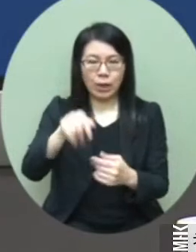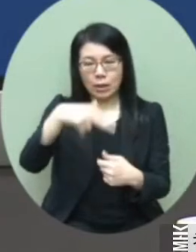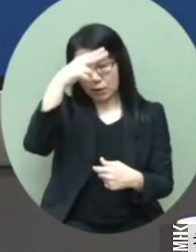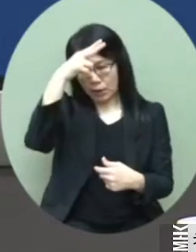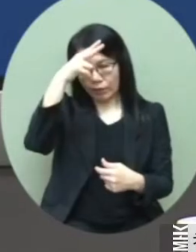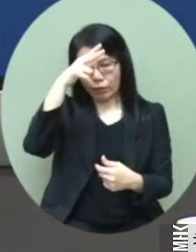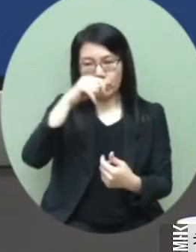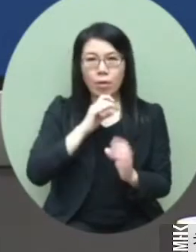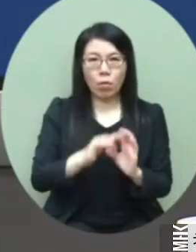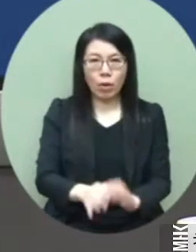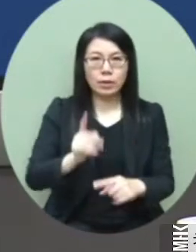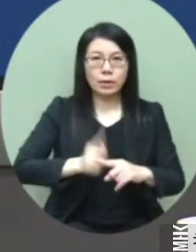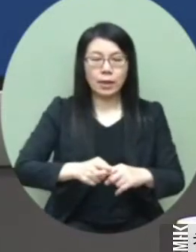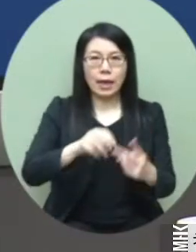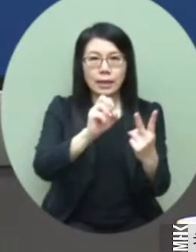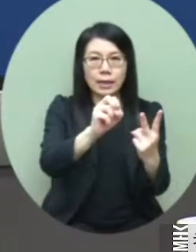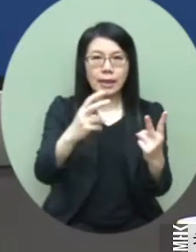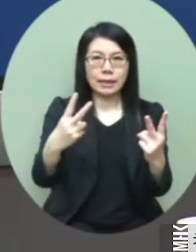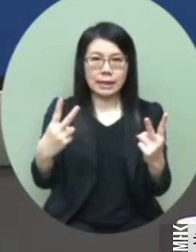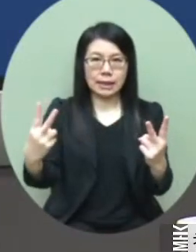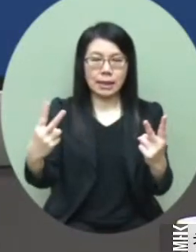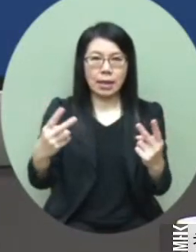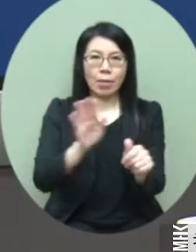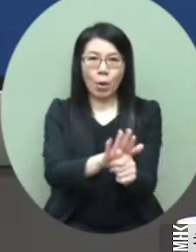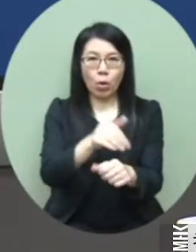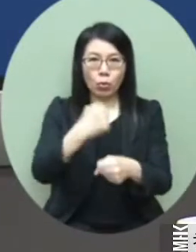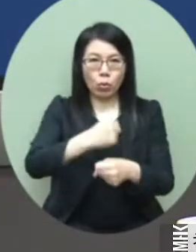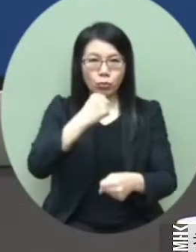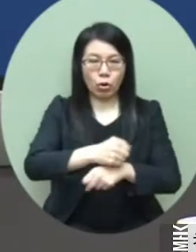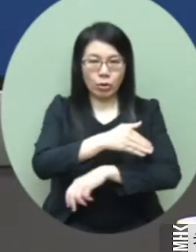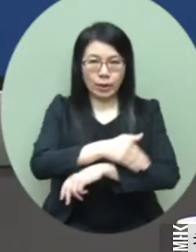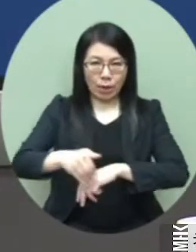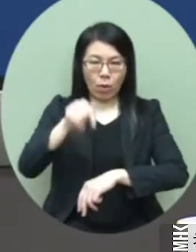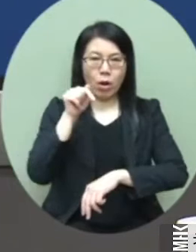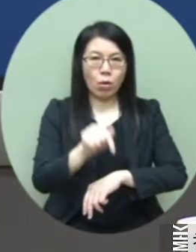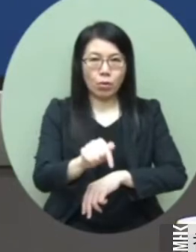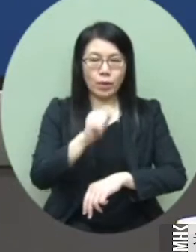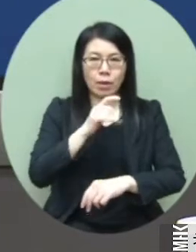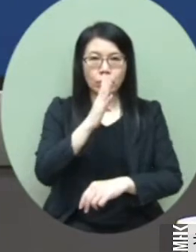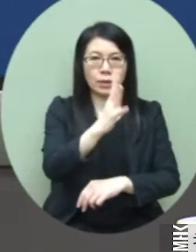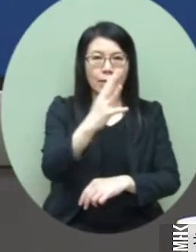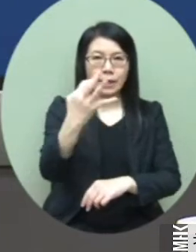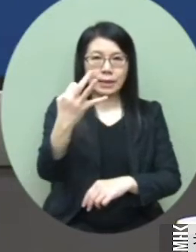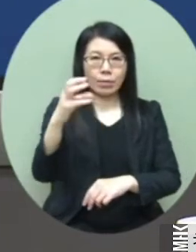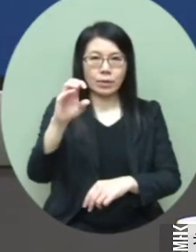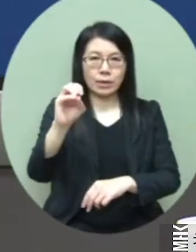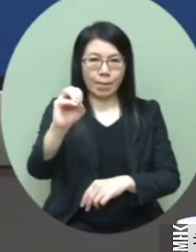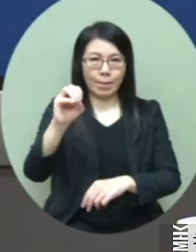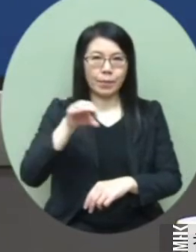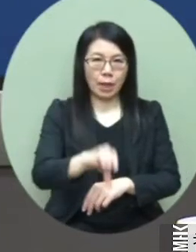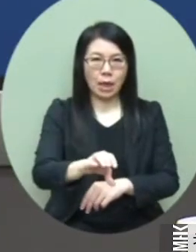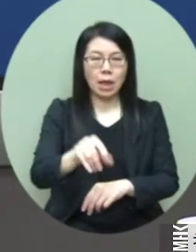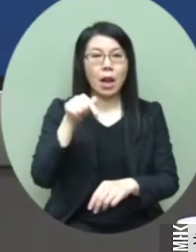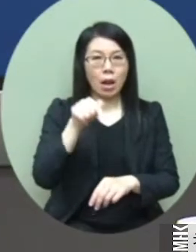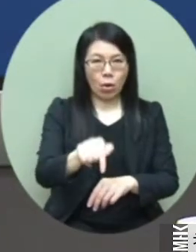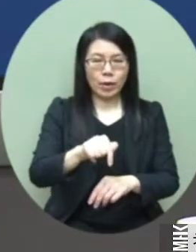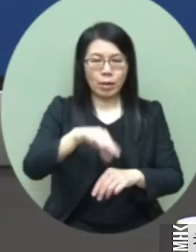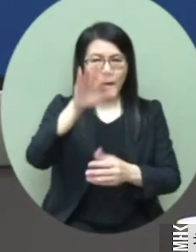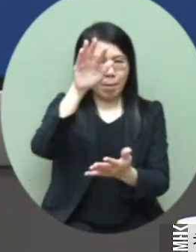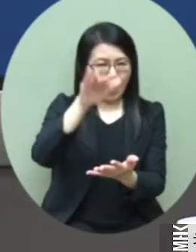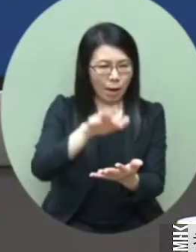Tuesday, the Finance Committee of Council just approved the 2022